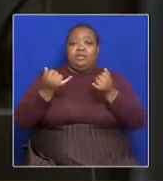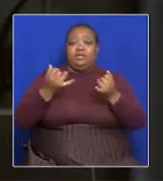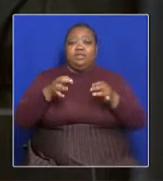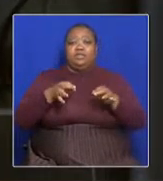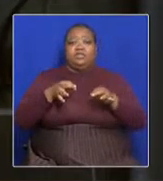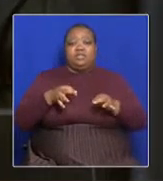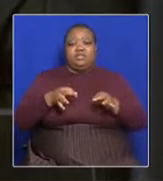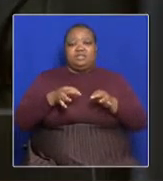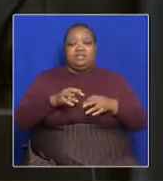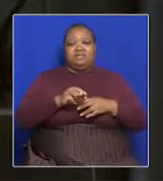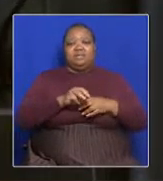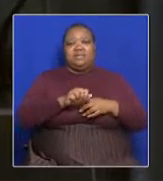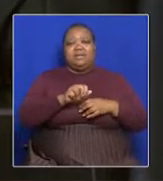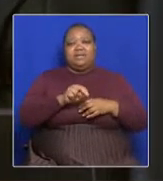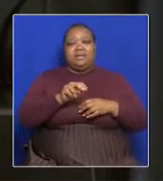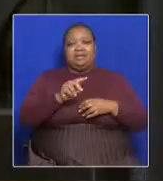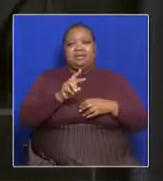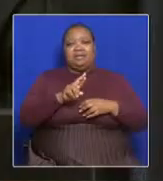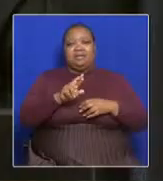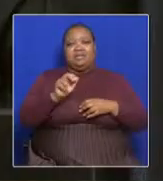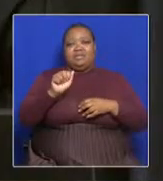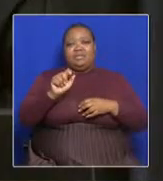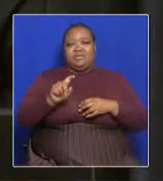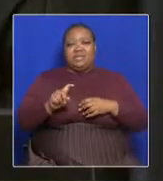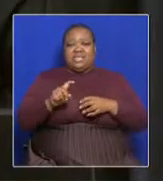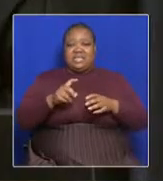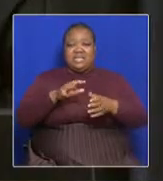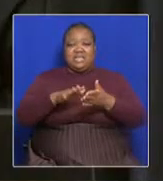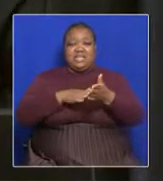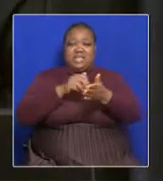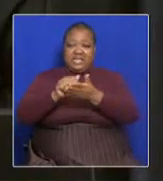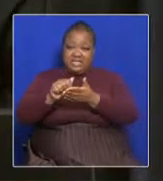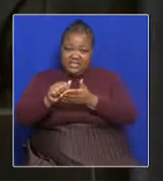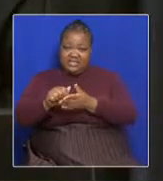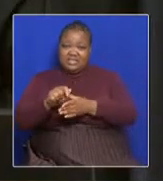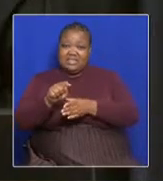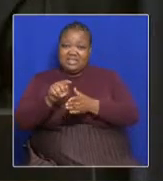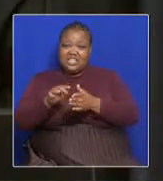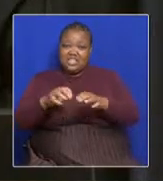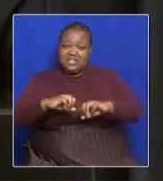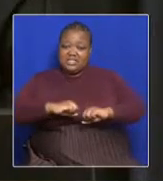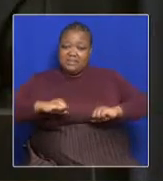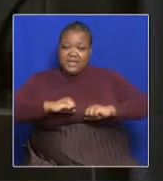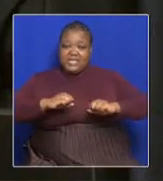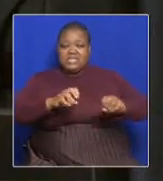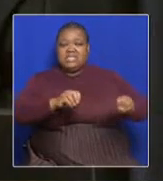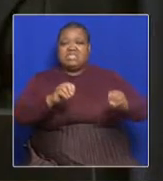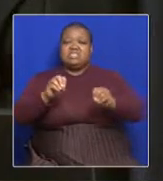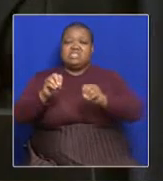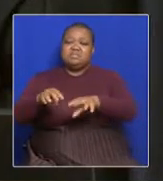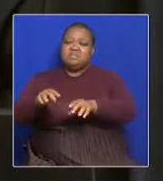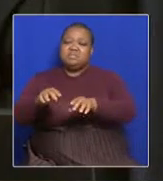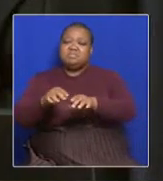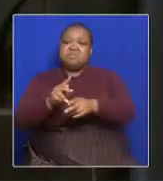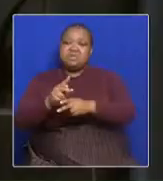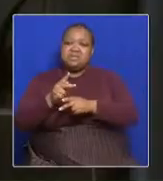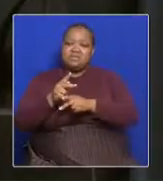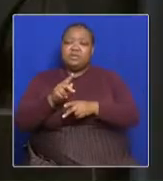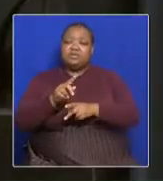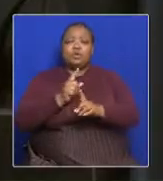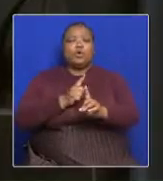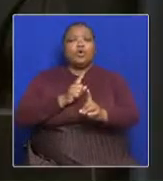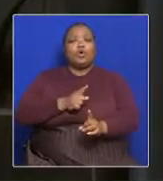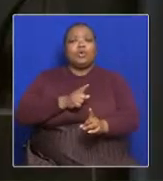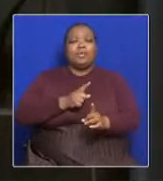went for destruction, not for storage. I'm asking exactly the same question. Why did you not ask your commander to issue a